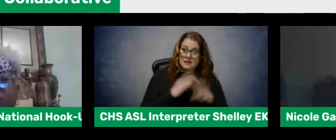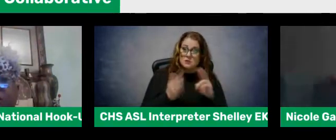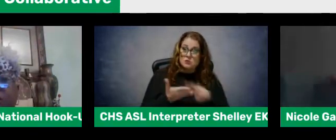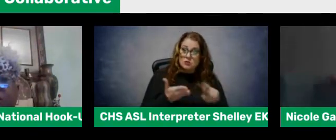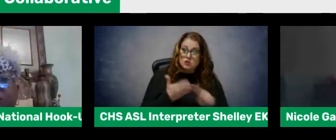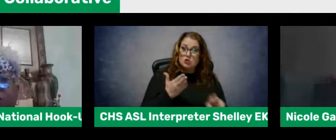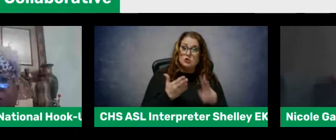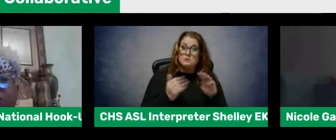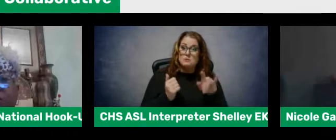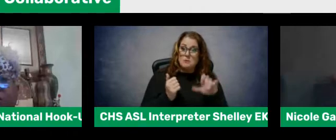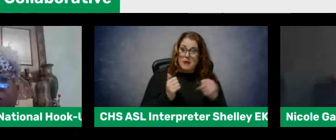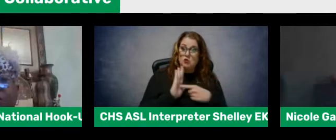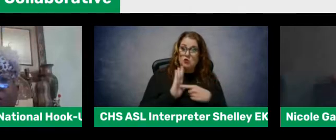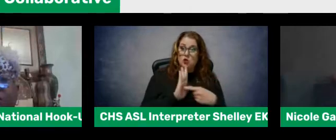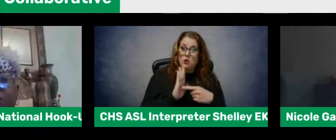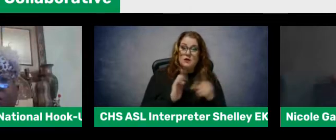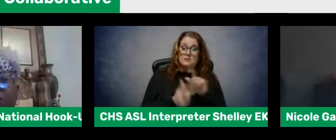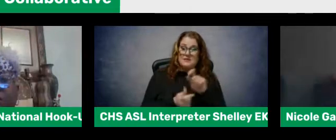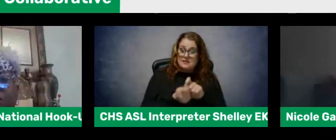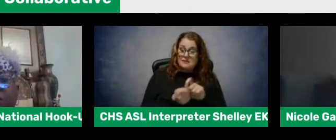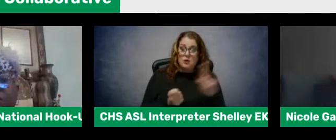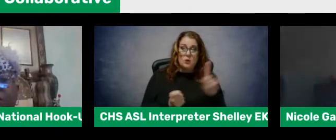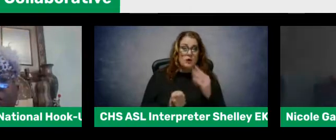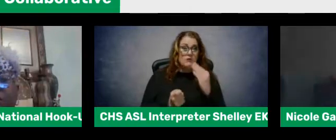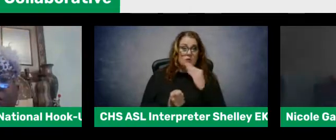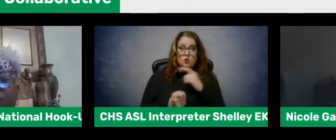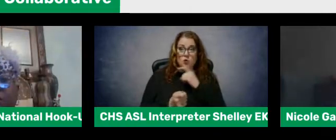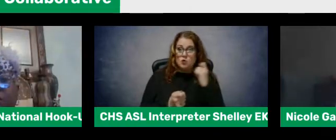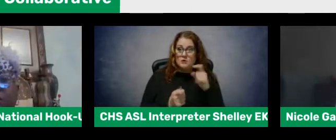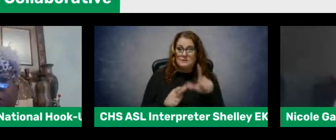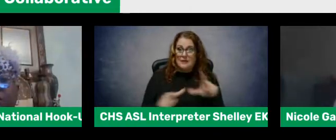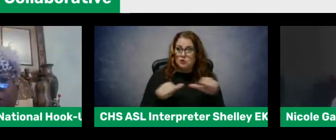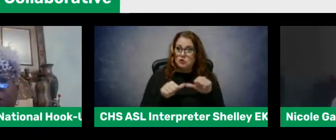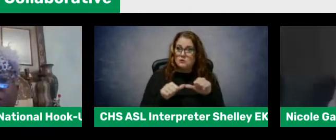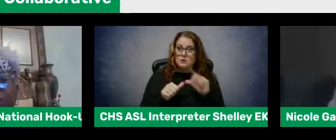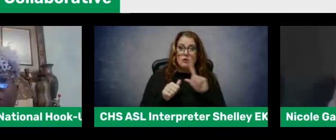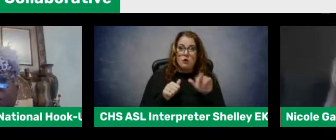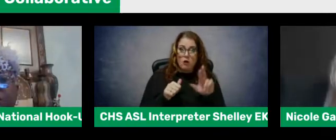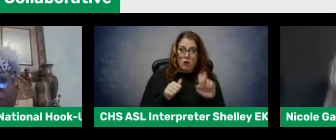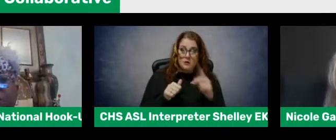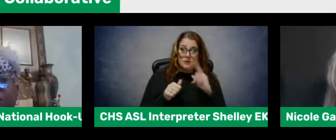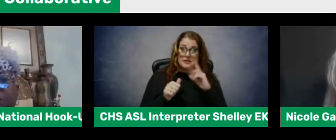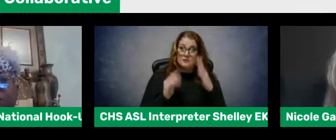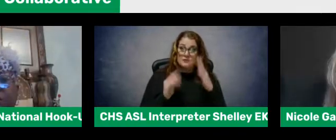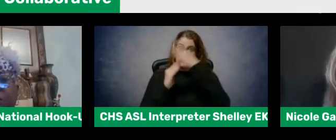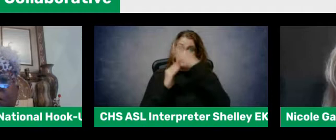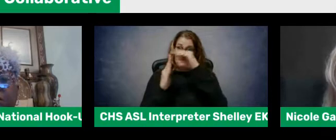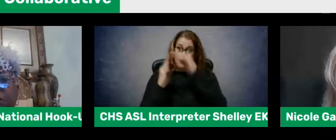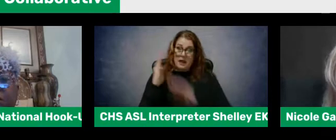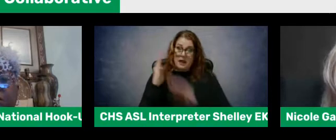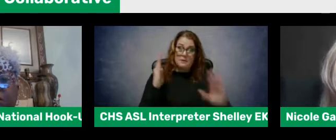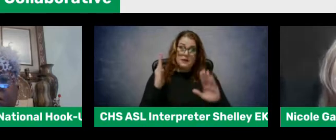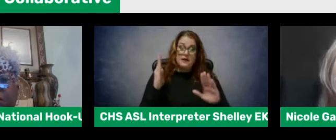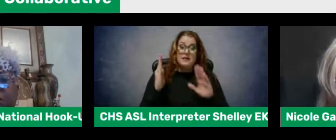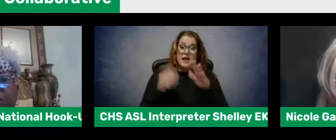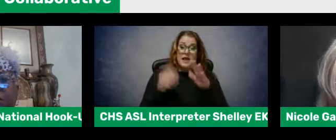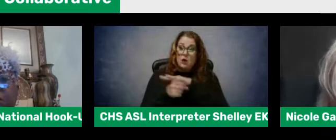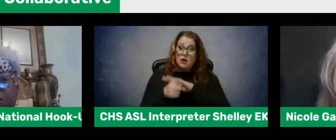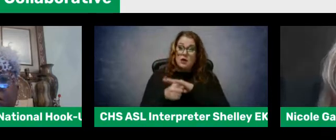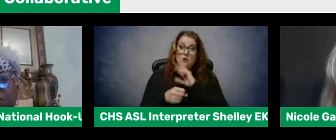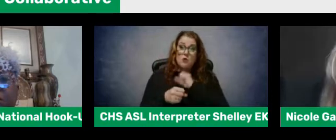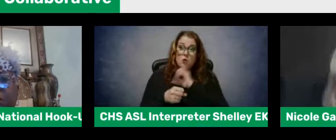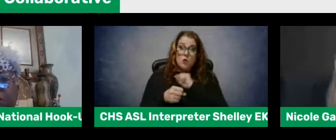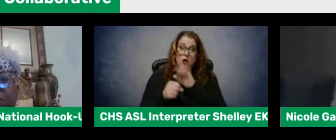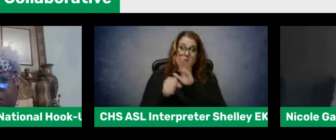showcasing specifically where those food deserts are. And you can see from the top map that that area in orange